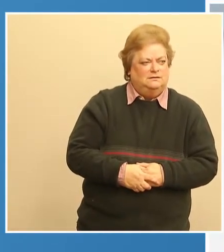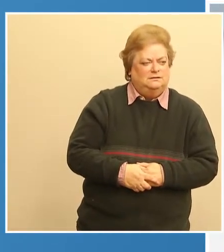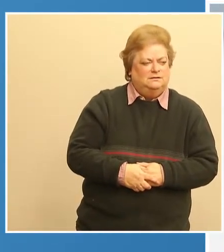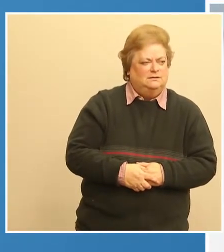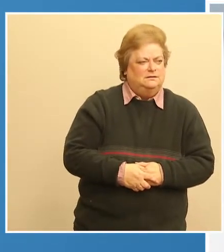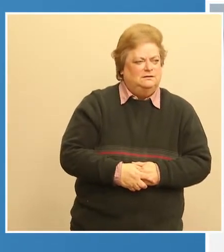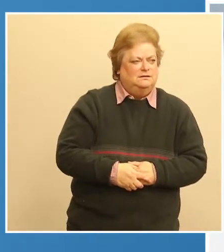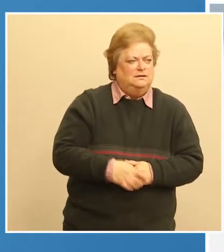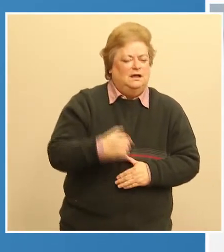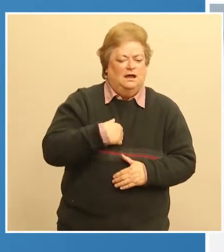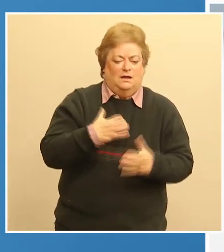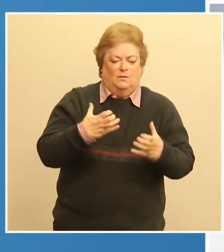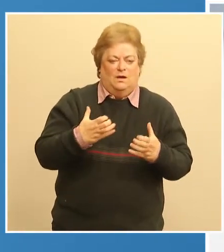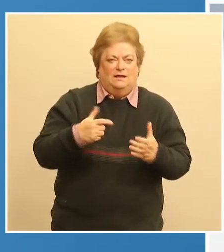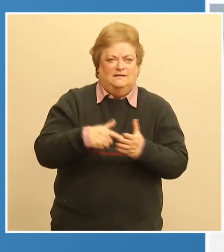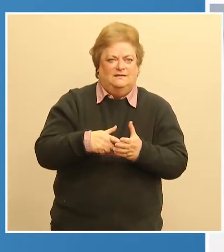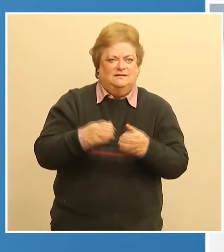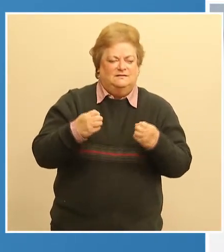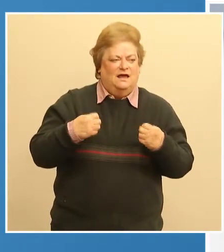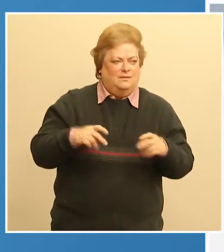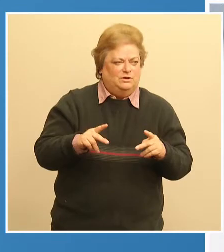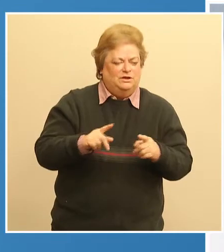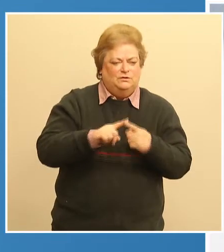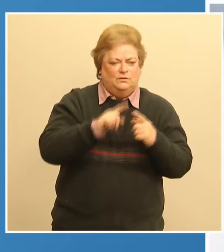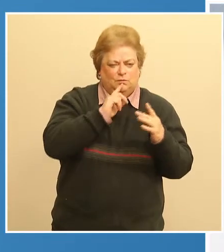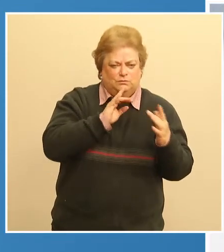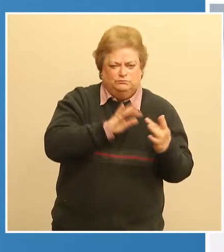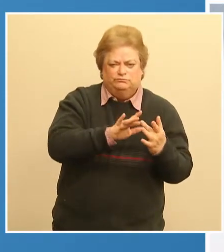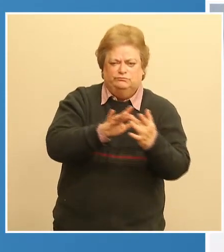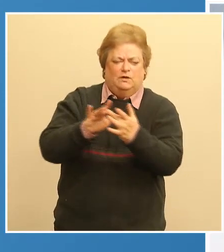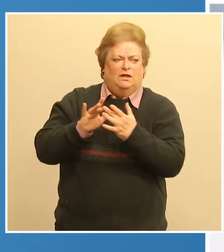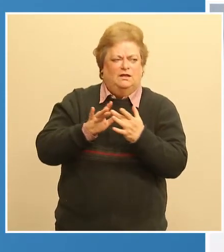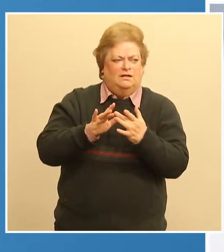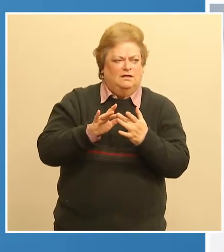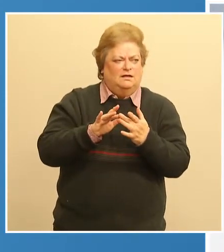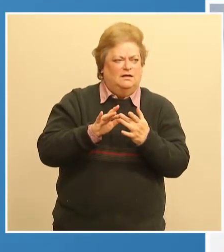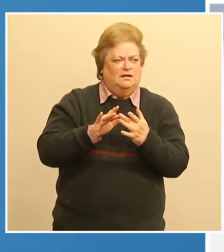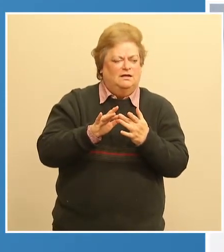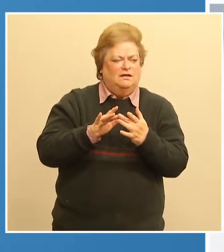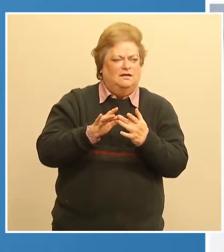I'd like to take the opportunity to really reach out and have